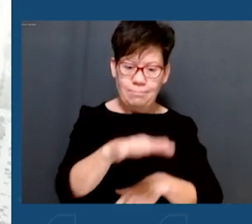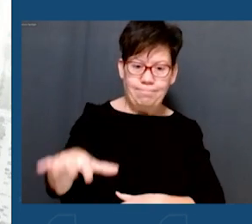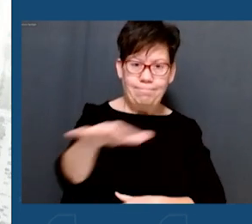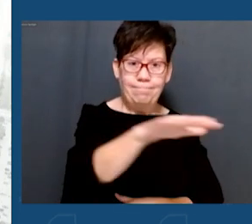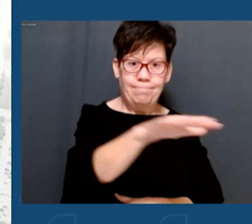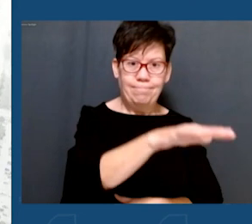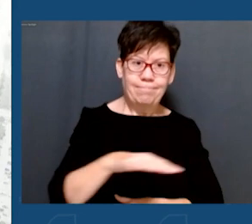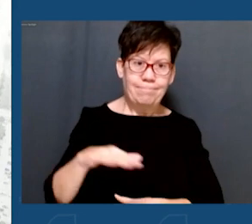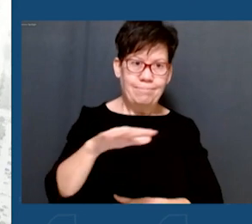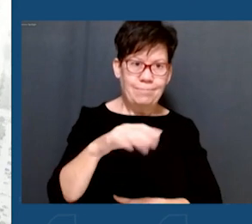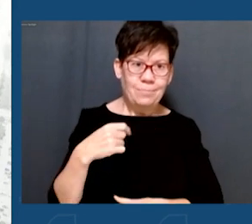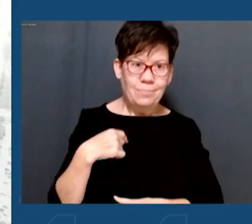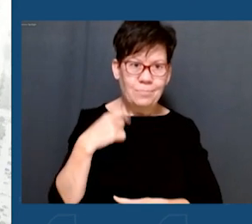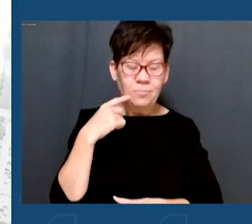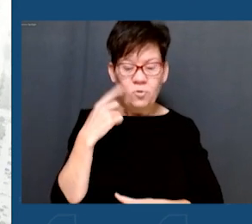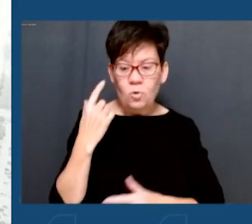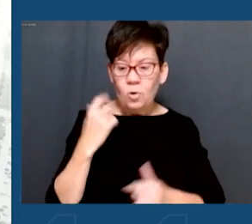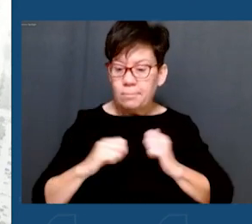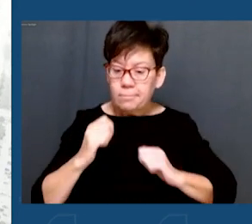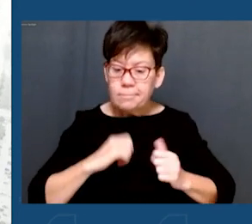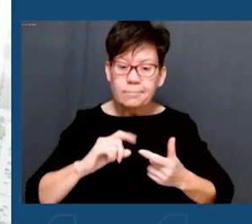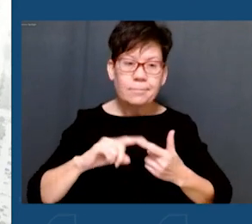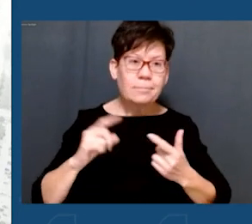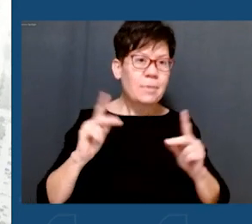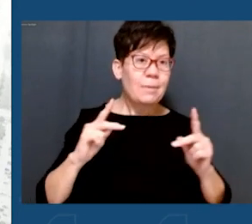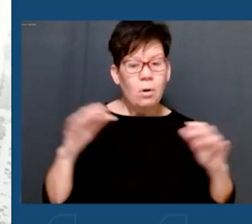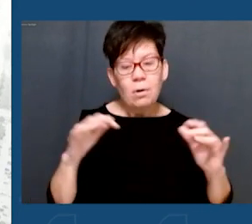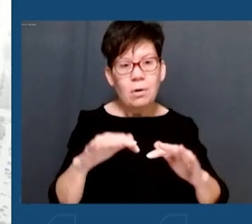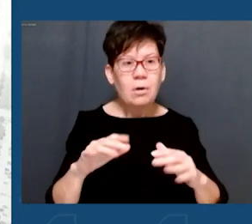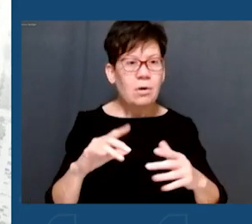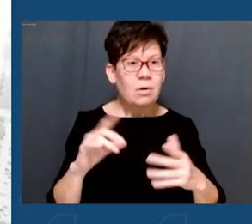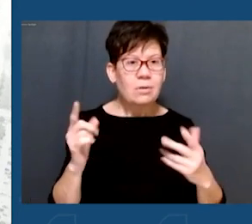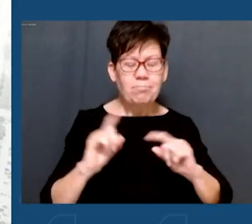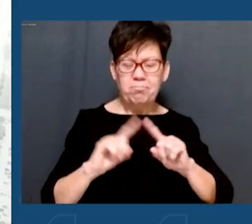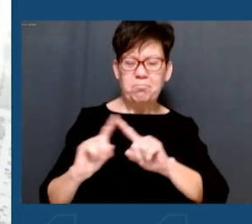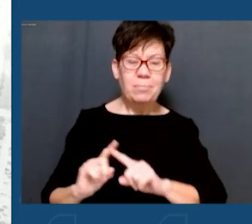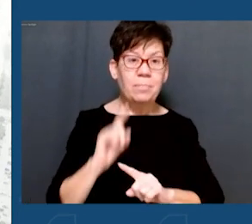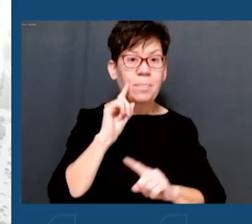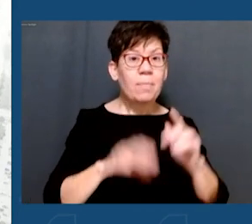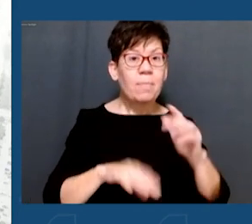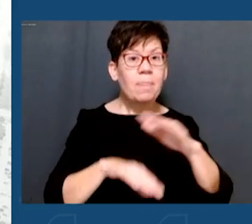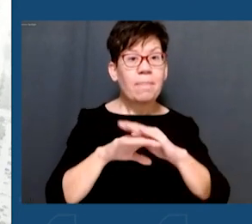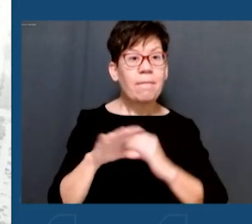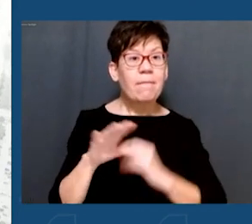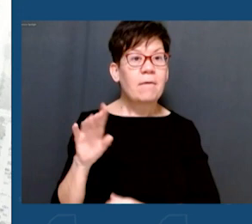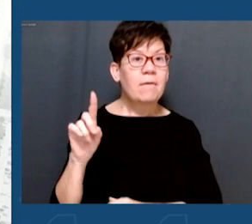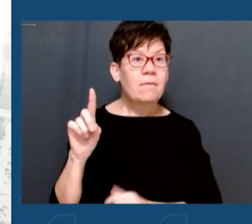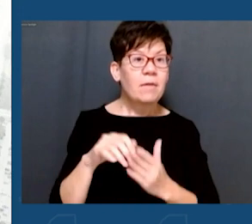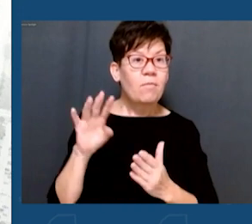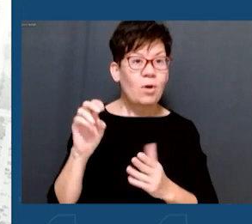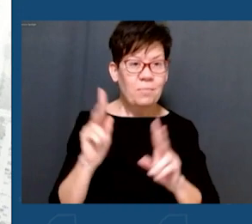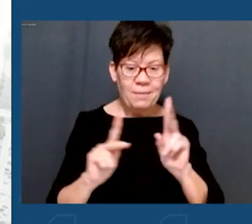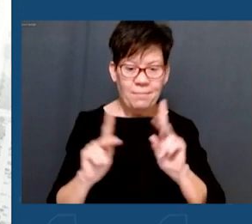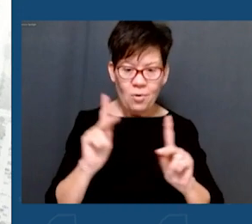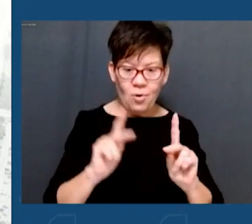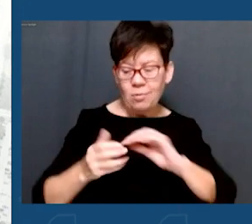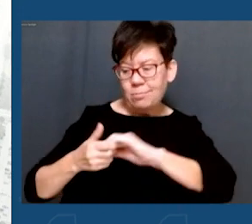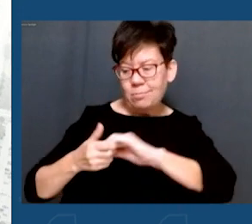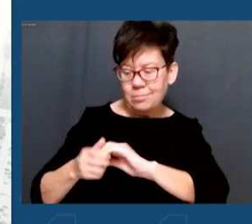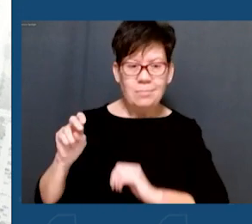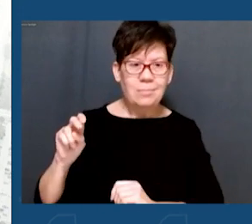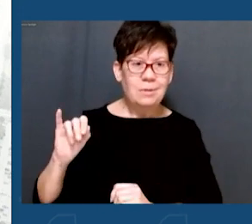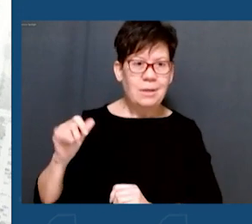recreation, public gathering, events up to 1,400 people in partnership with Niagara Falls. That's going to